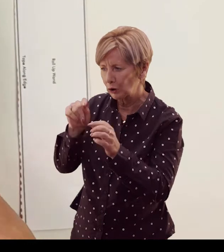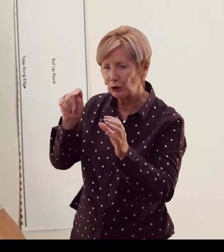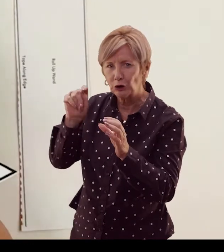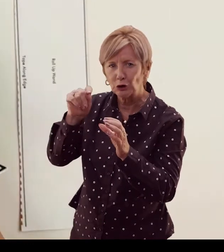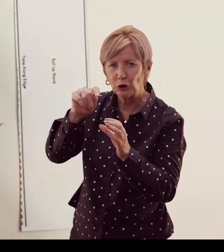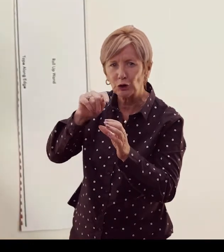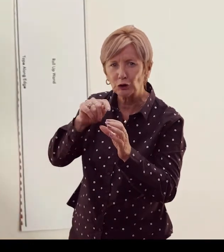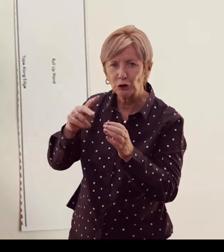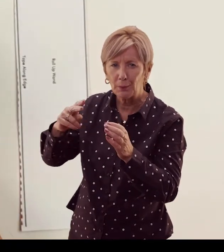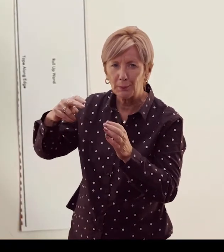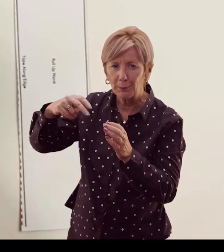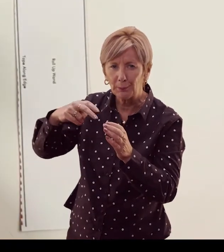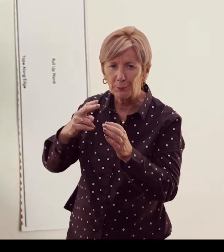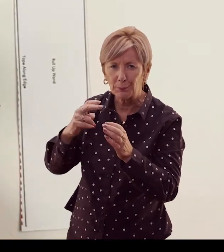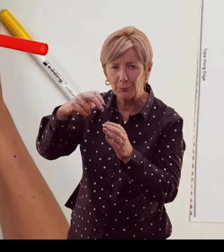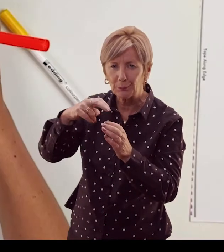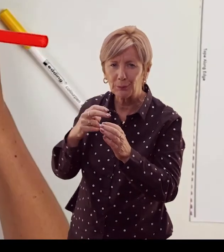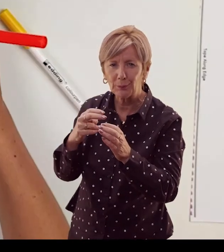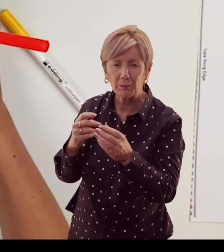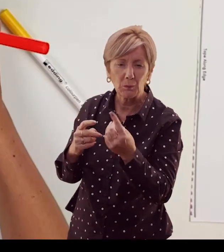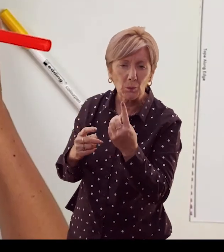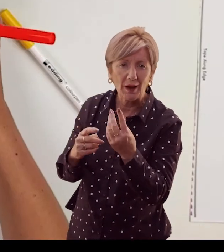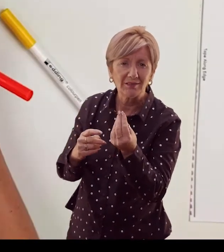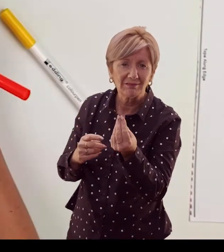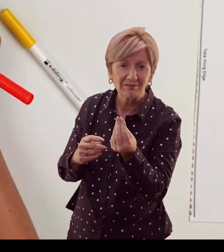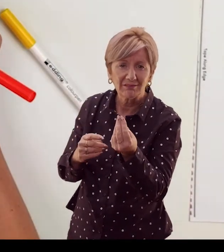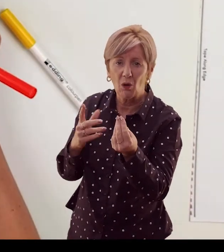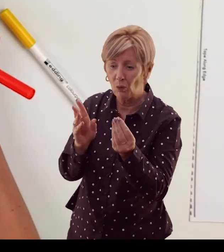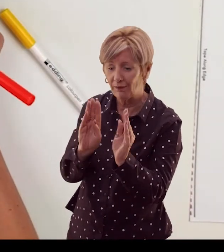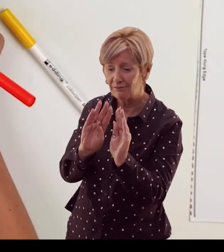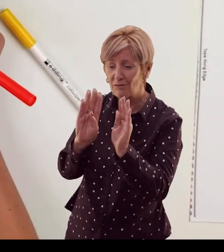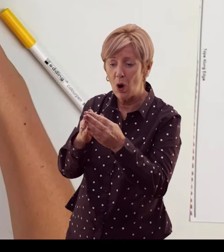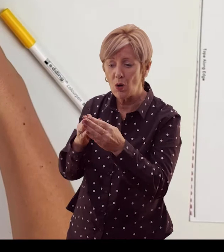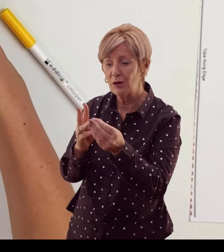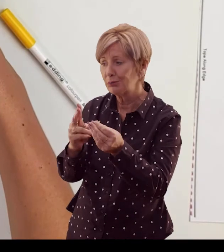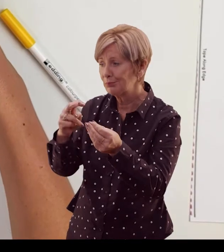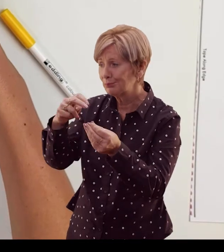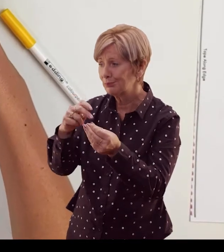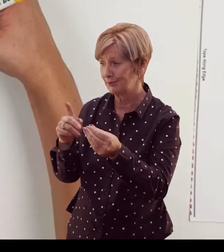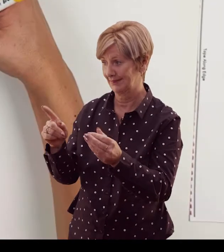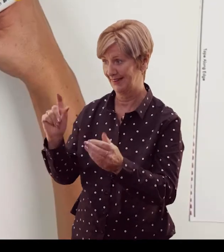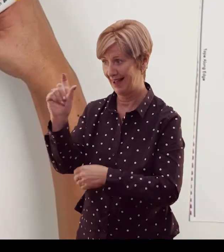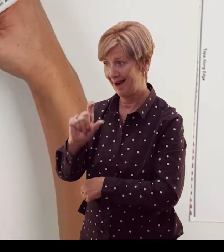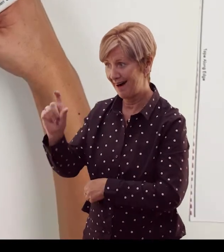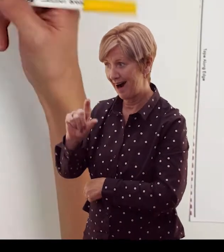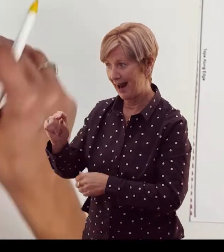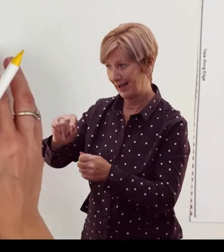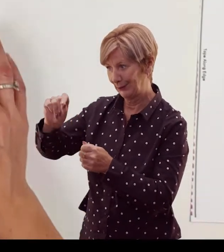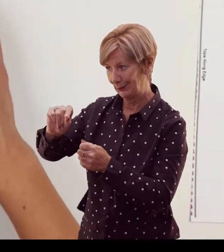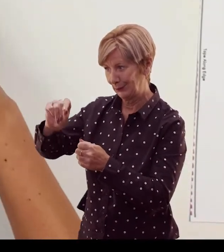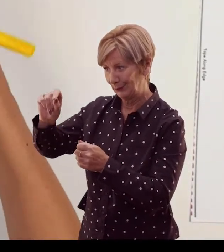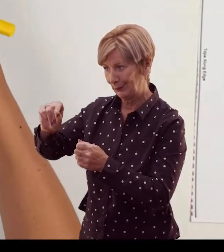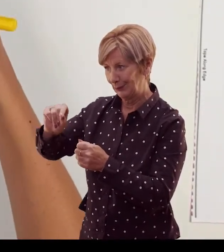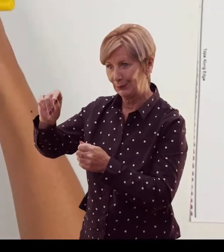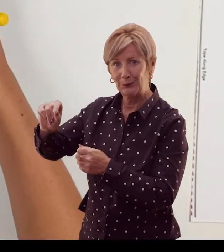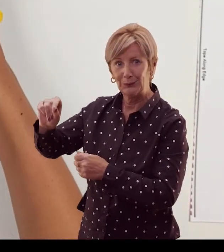easier to fold them together later on. Now decorate your stars using felt tip pens or crayons. I've used orange and